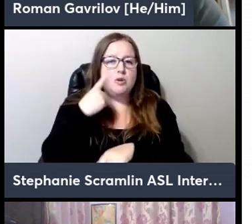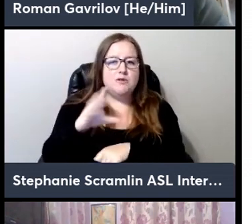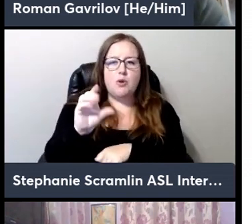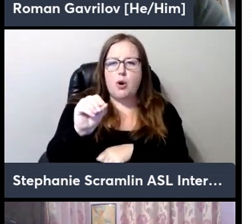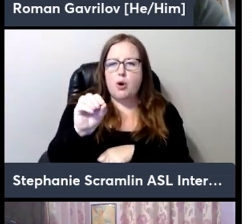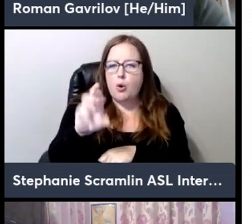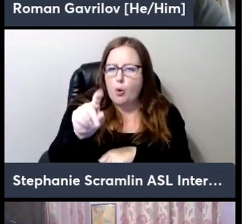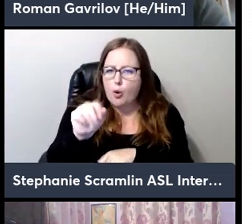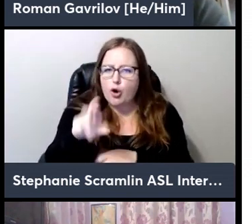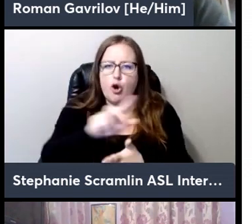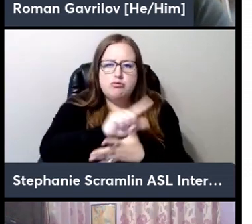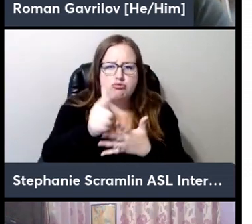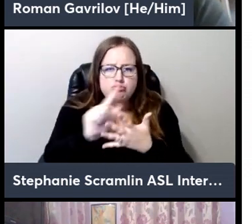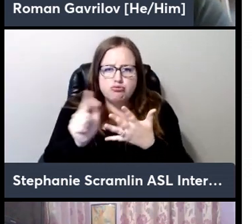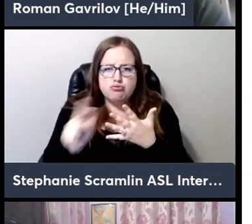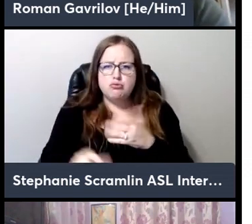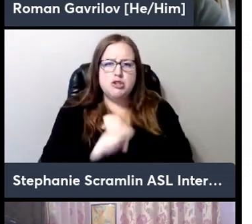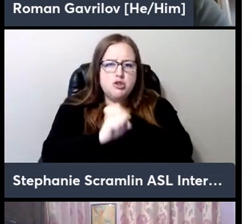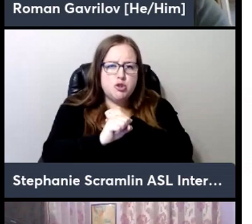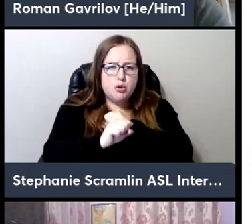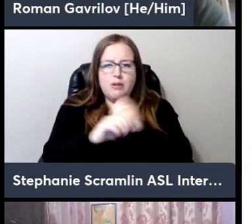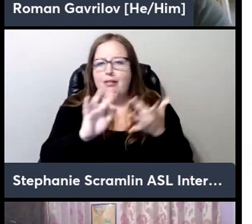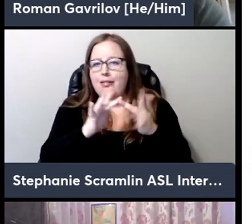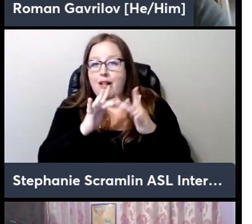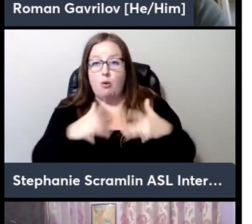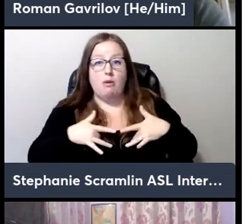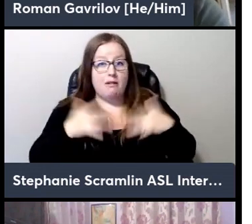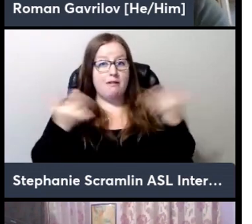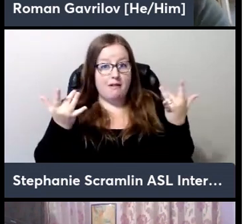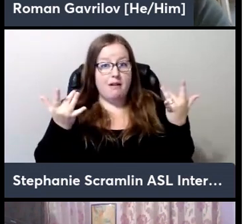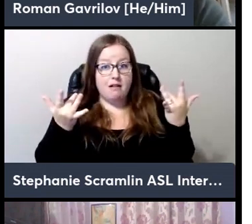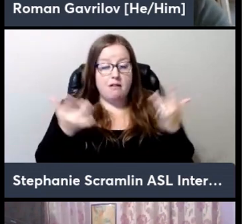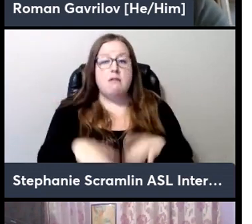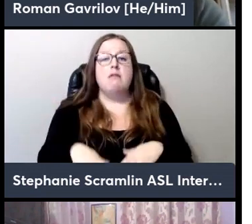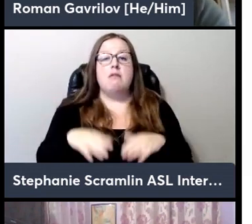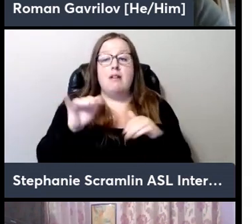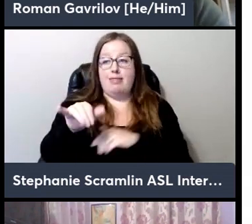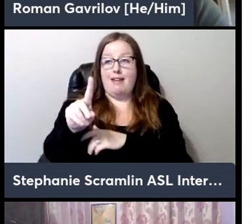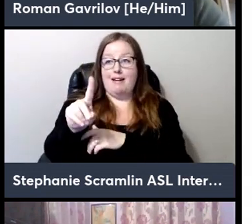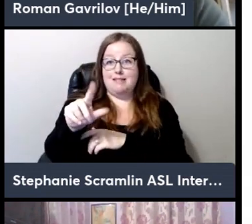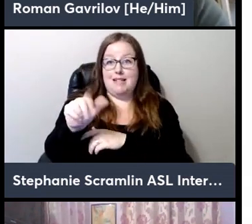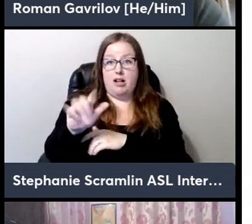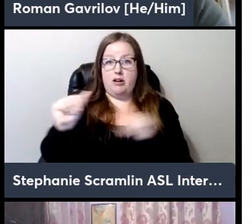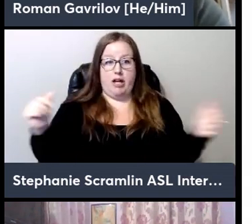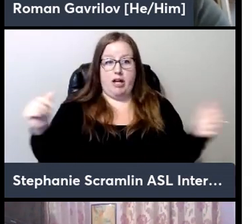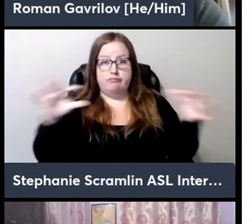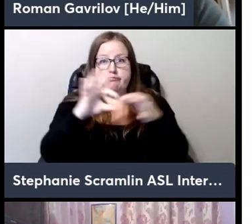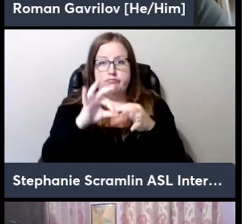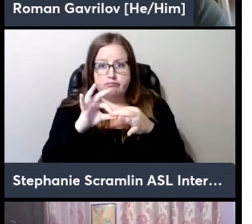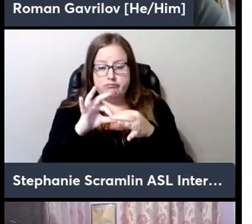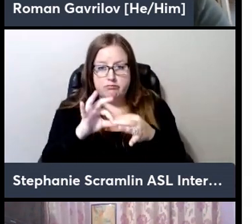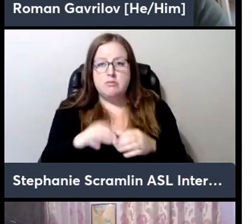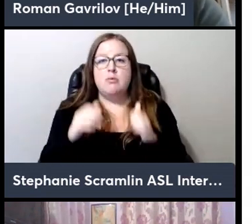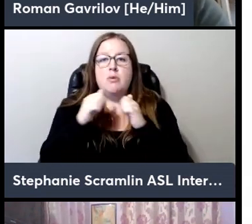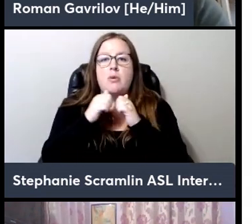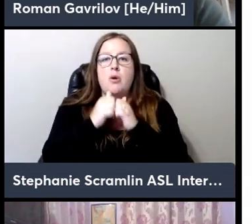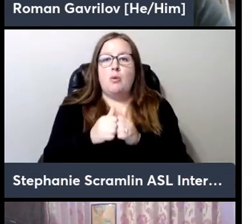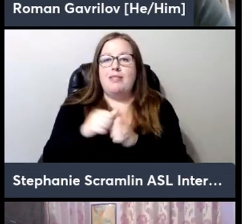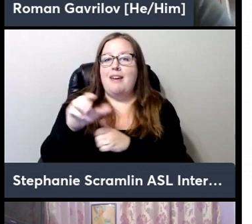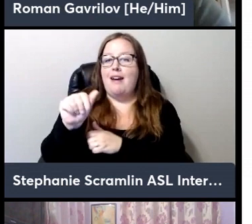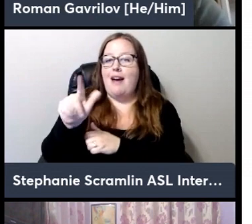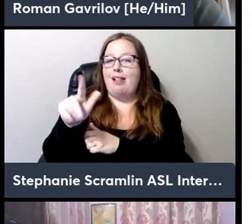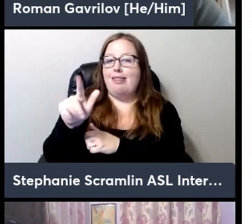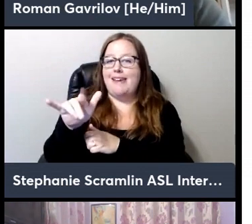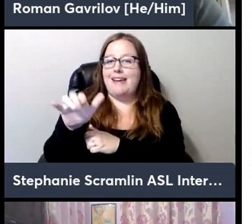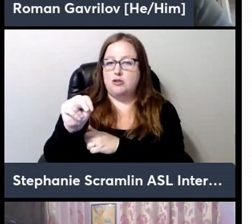for security and network events, you can actually join the data with geolocation data that will actually give you